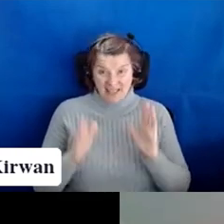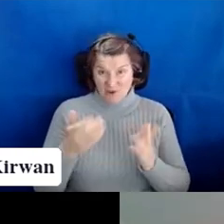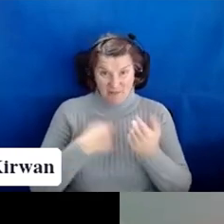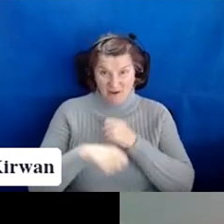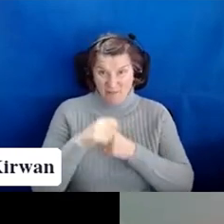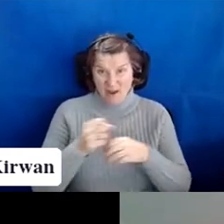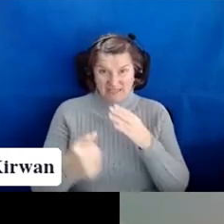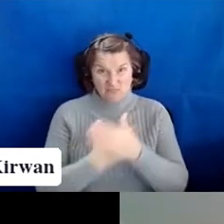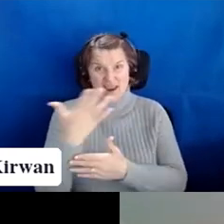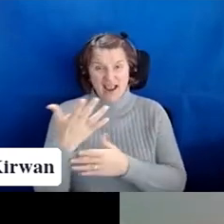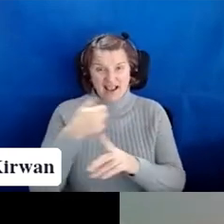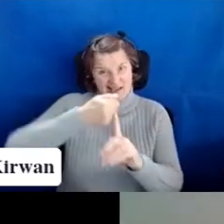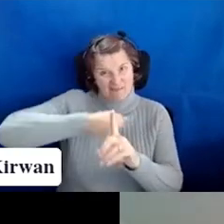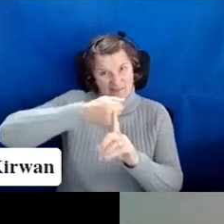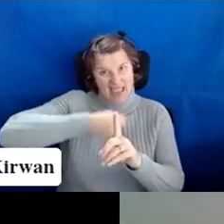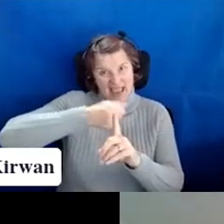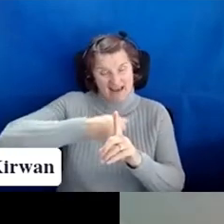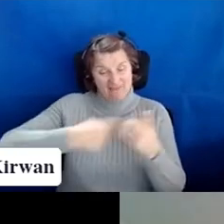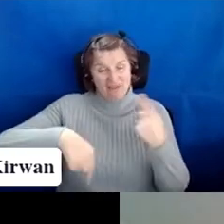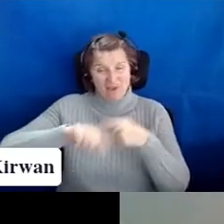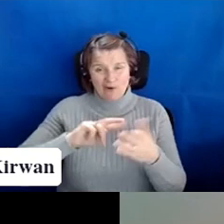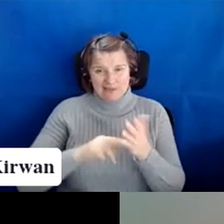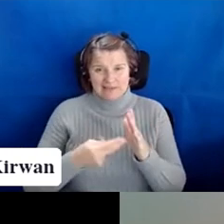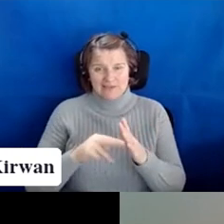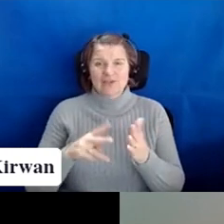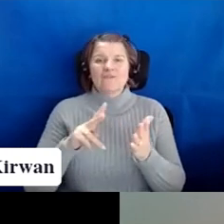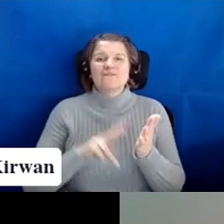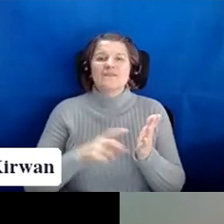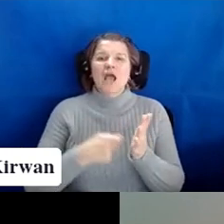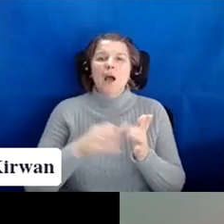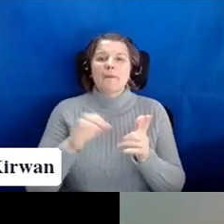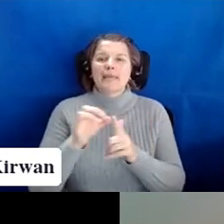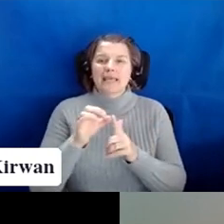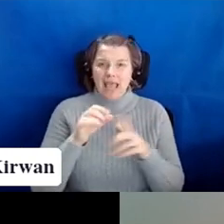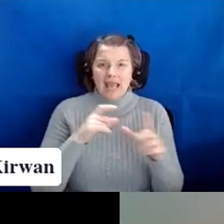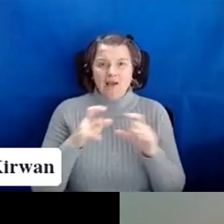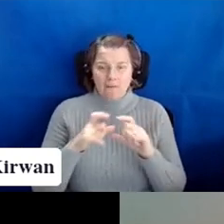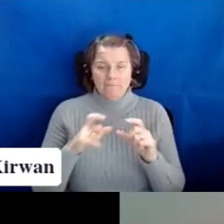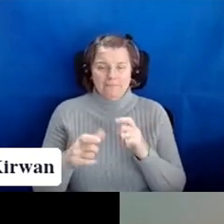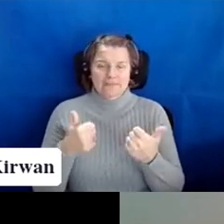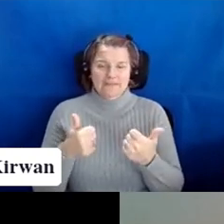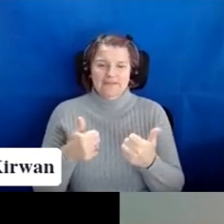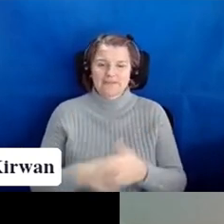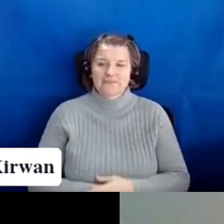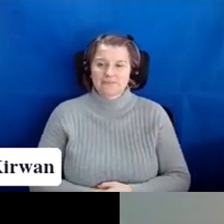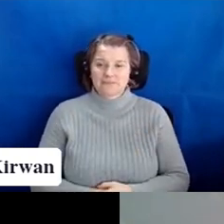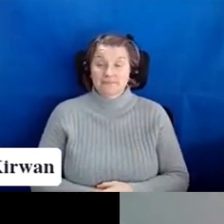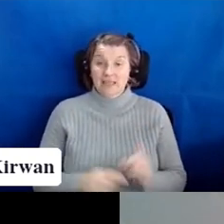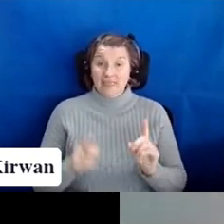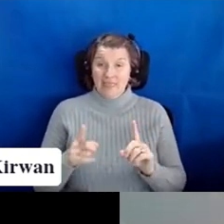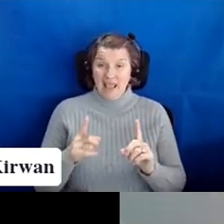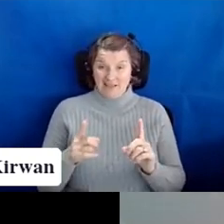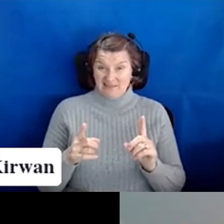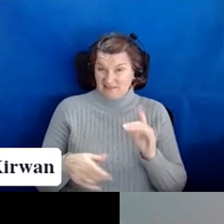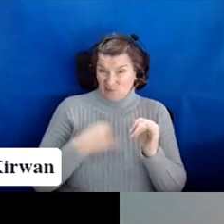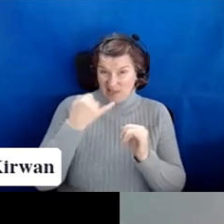spring campaign for the organisation around the free IP and the commons. I think that's a great thing. That brings us to the